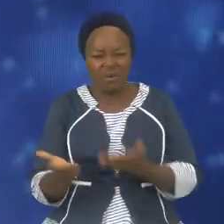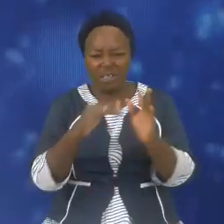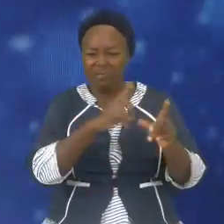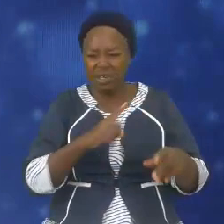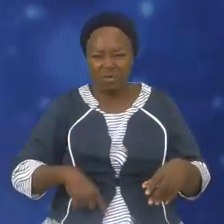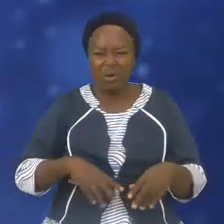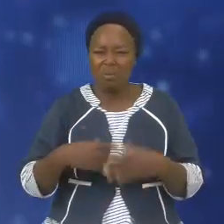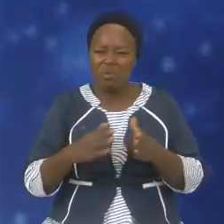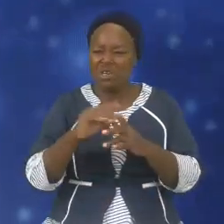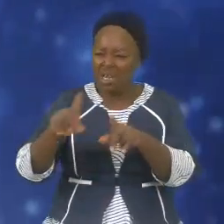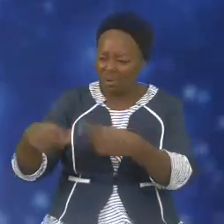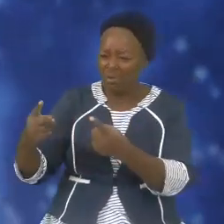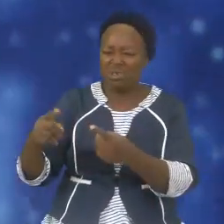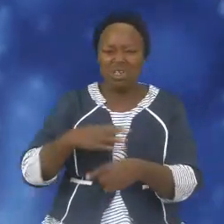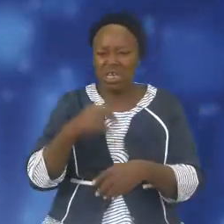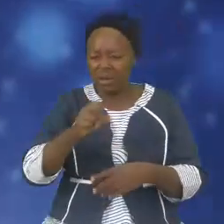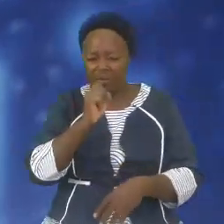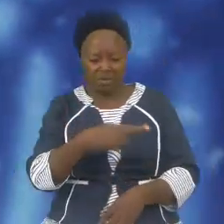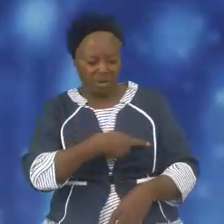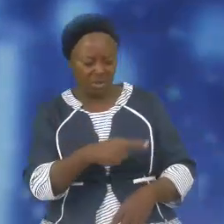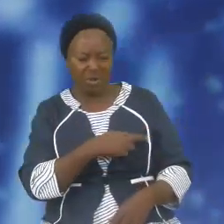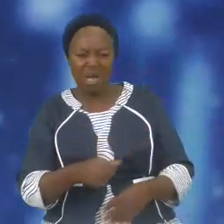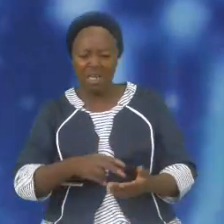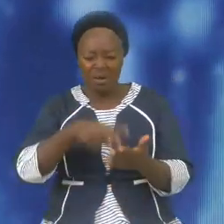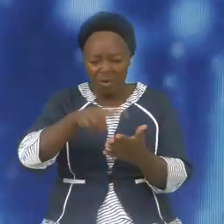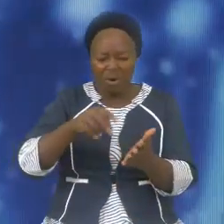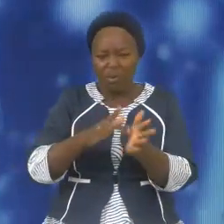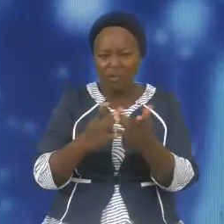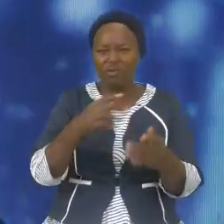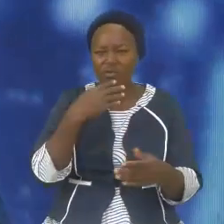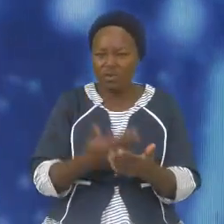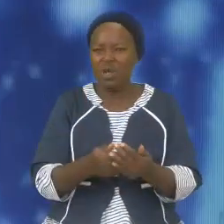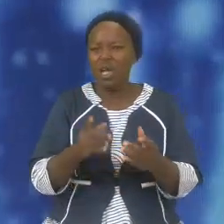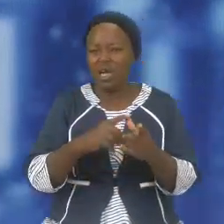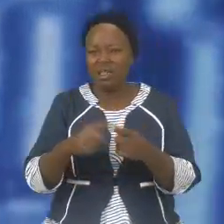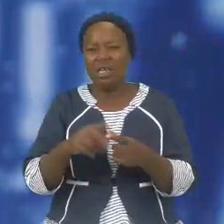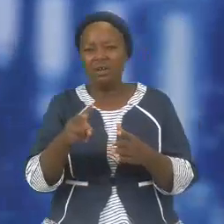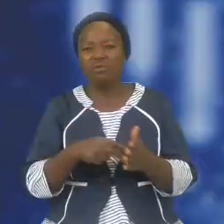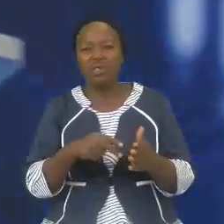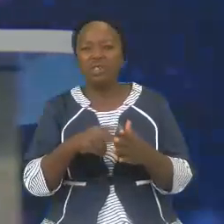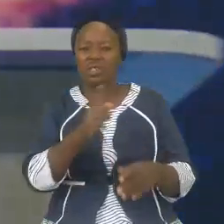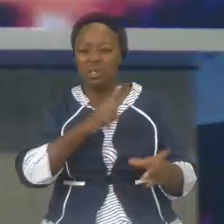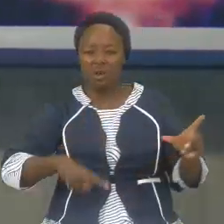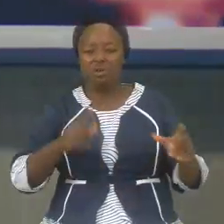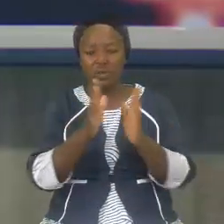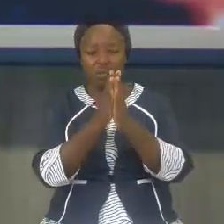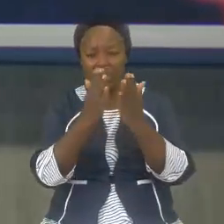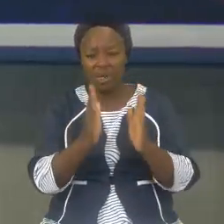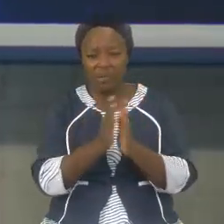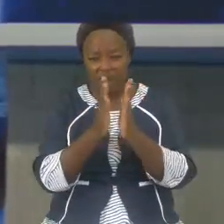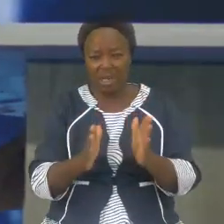can quote Psalm 23. Maybe they can read the Lord's Prayer in Matthew chapter 6. But they did